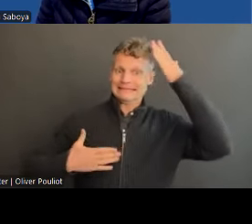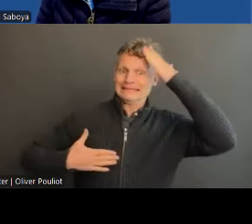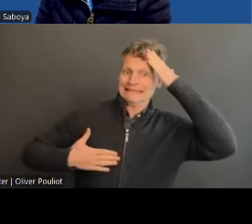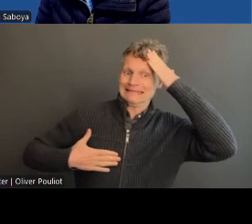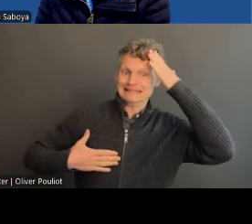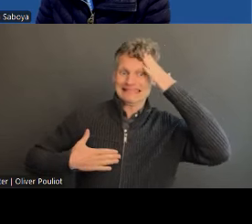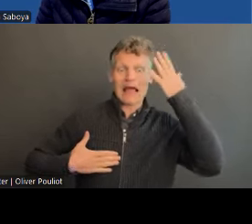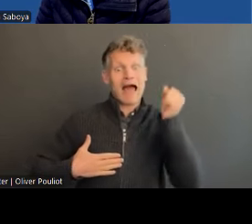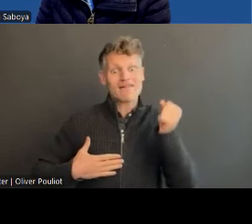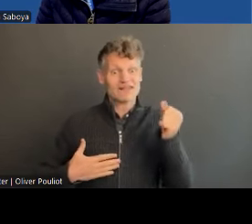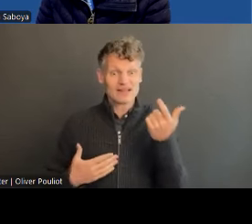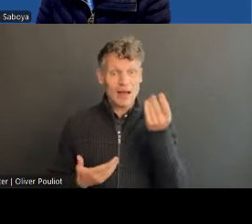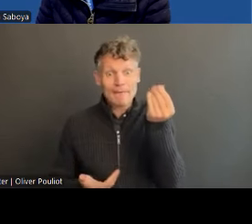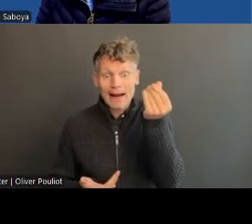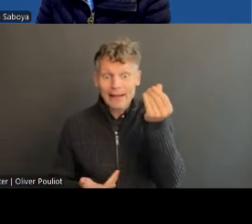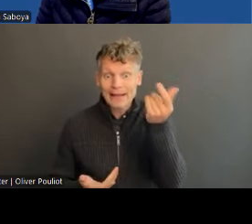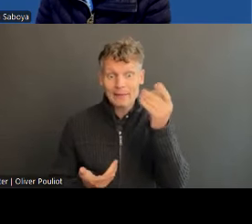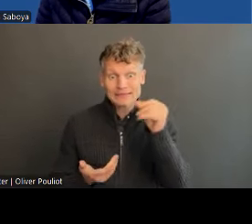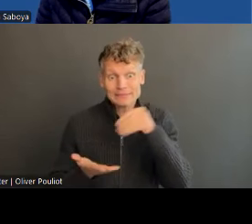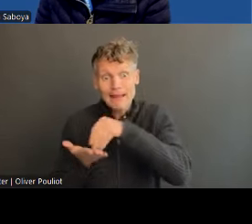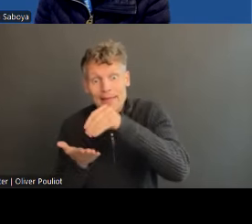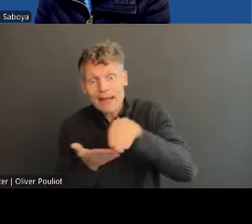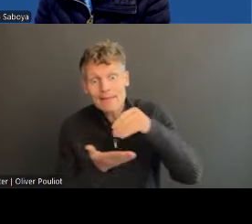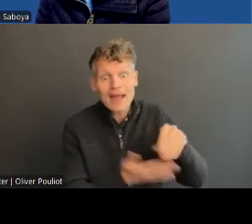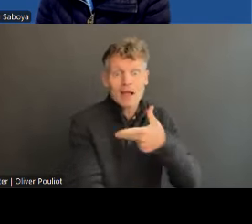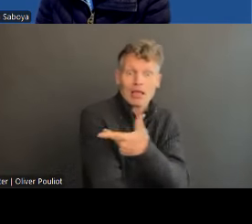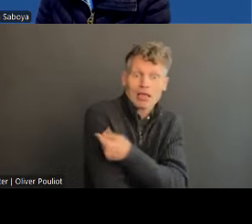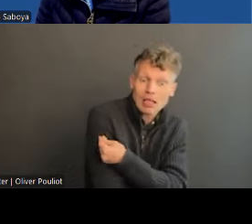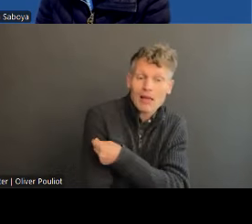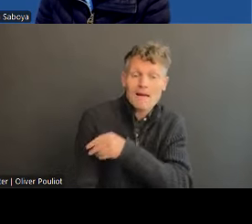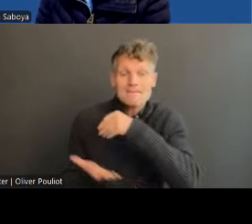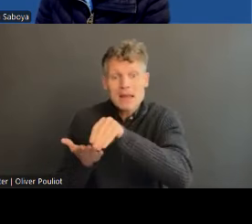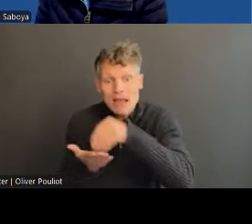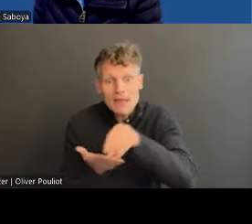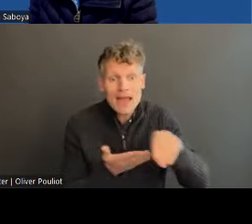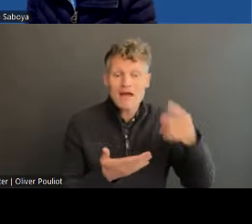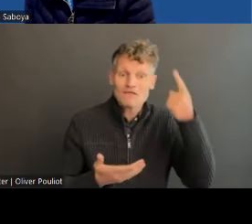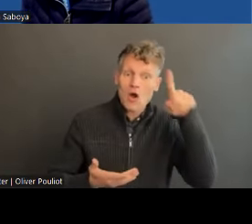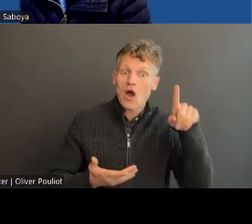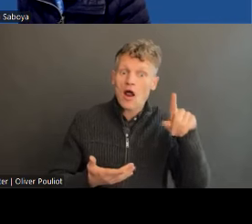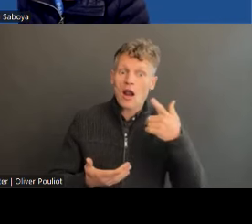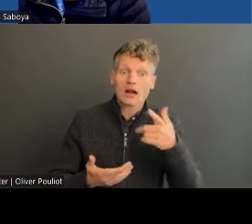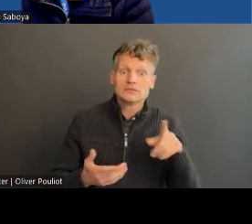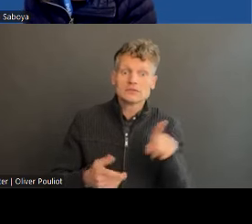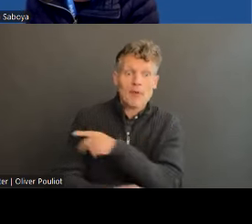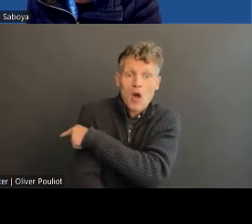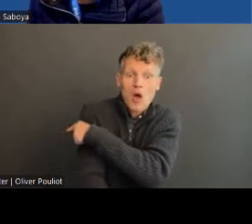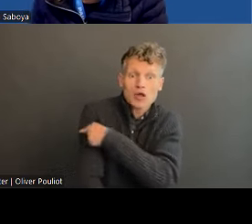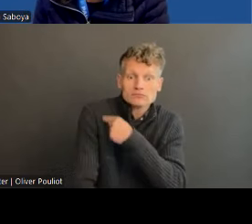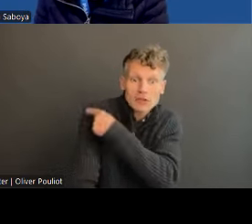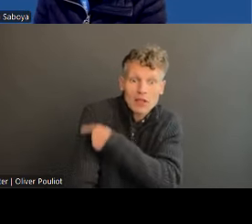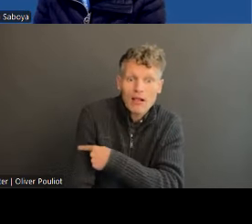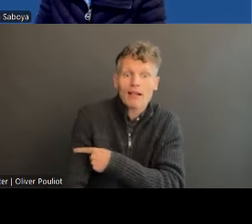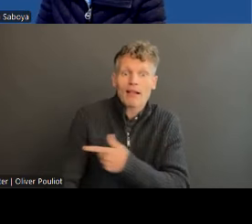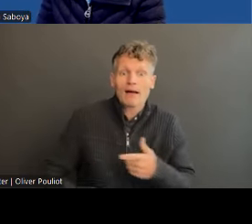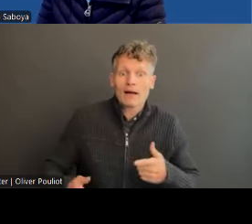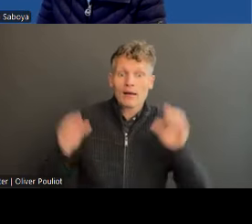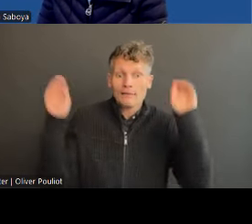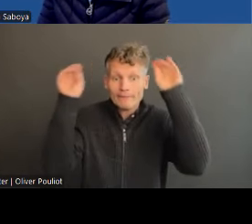that, we need to have communities that are resilient and that they have better living